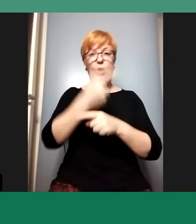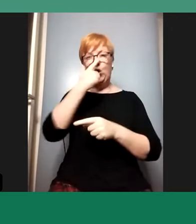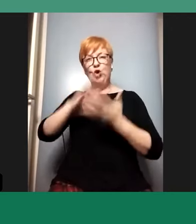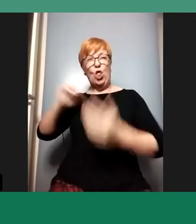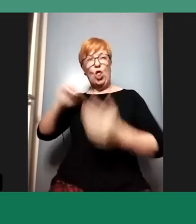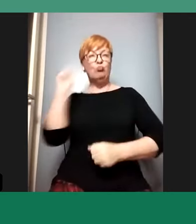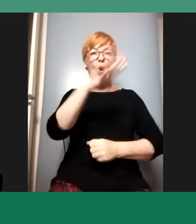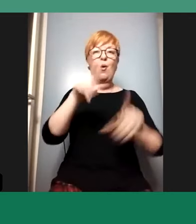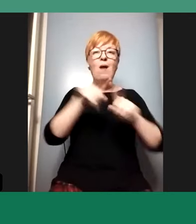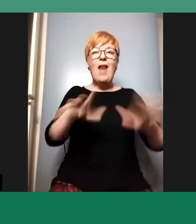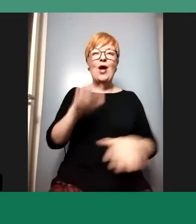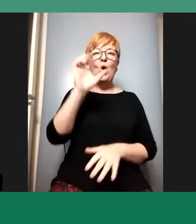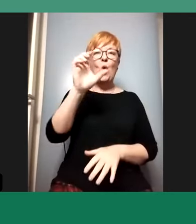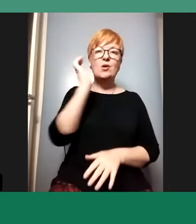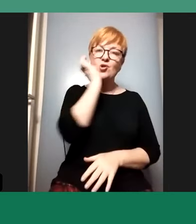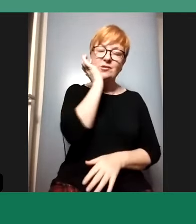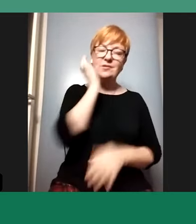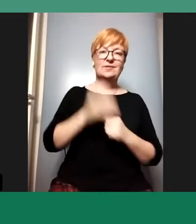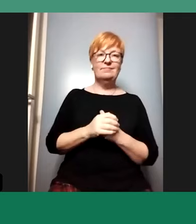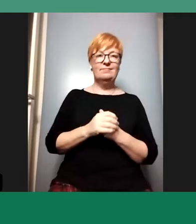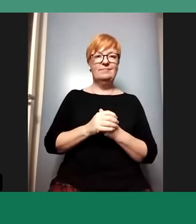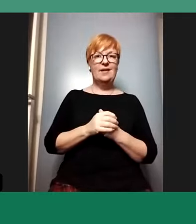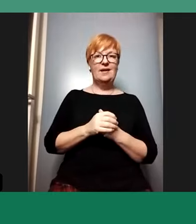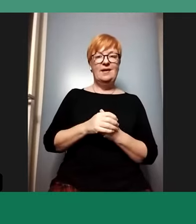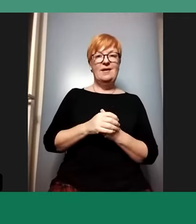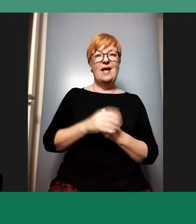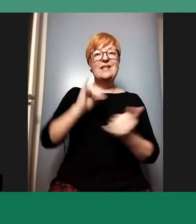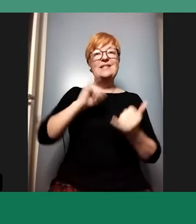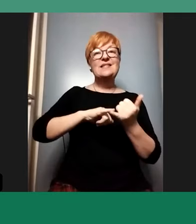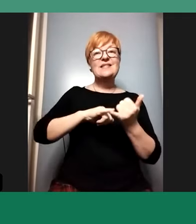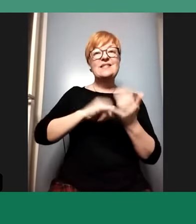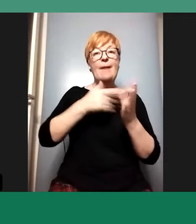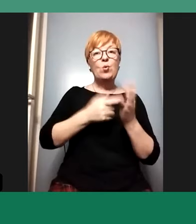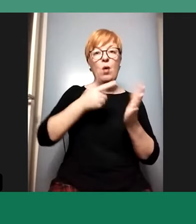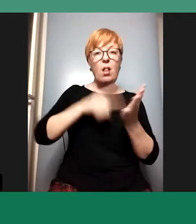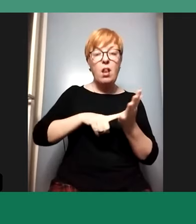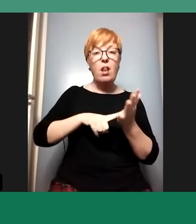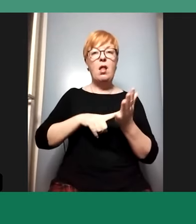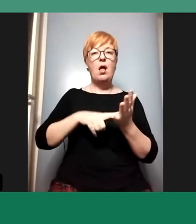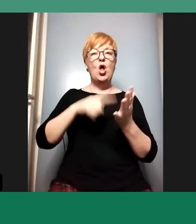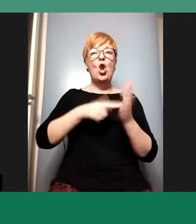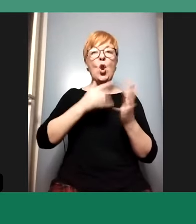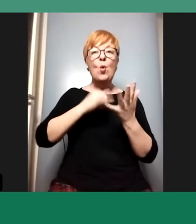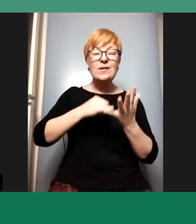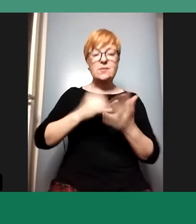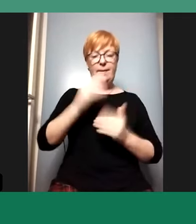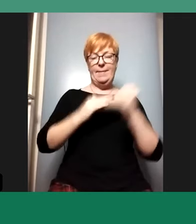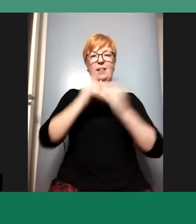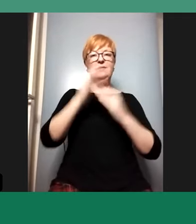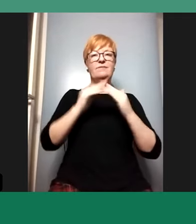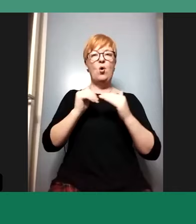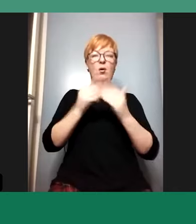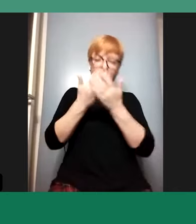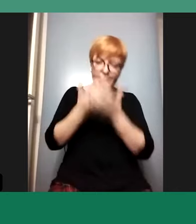yard, Samuel Lewis Truss, built as arms for the poor in 1815, a